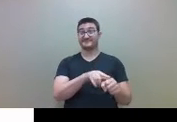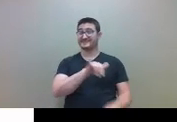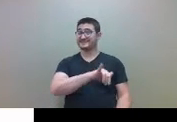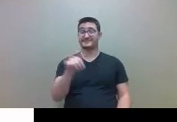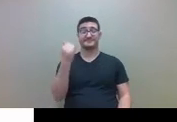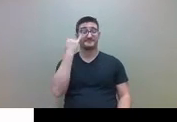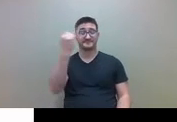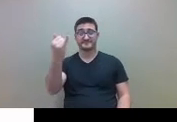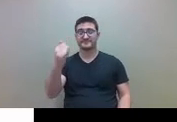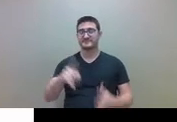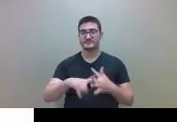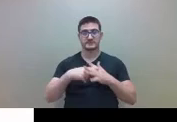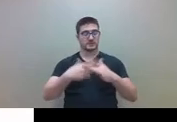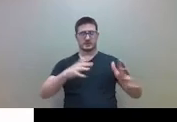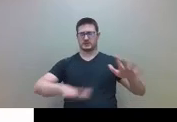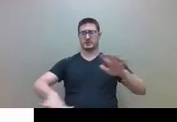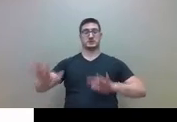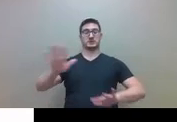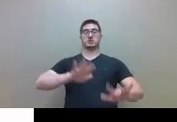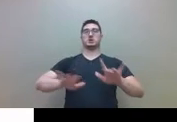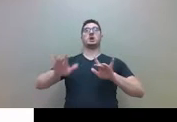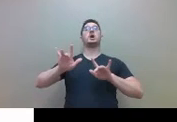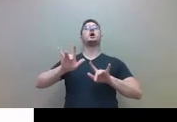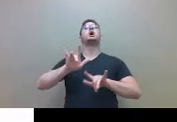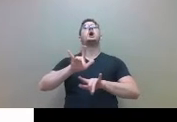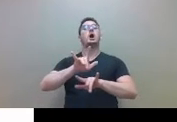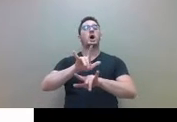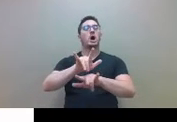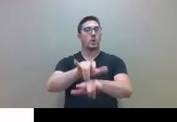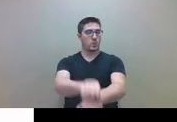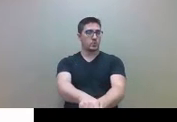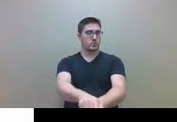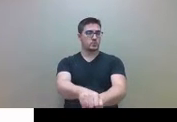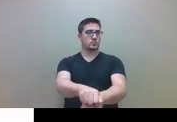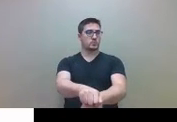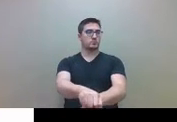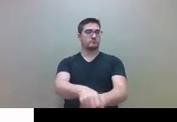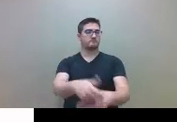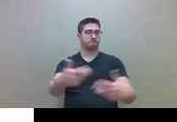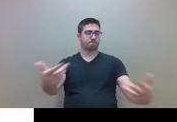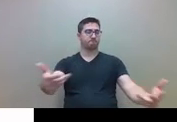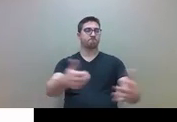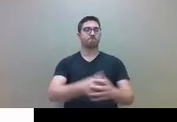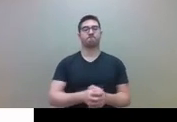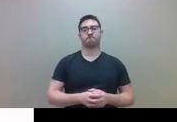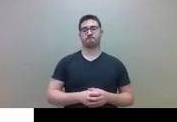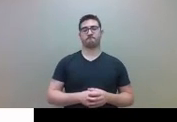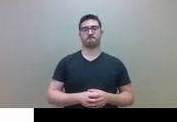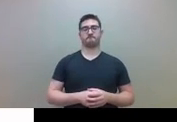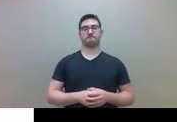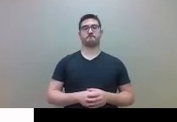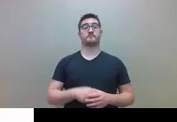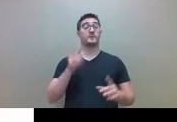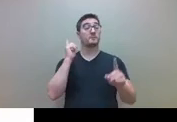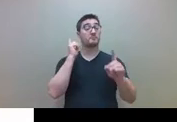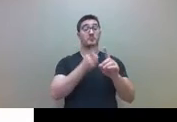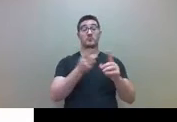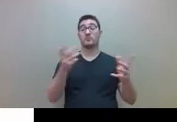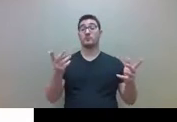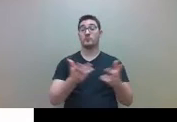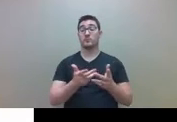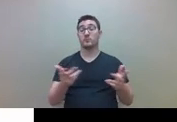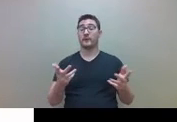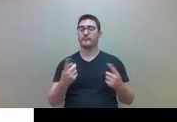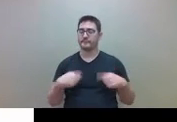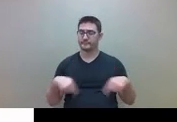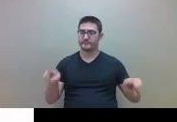we're now starting to acclimatize to this new way of life. So it is about acceptance, and everyone